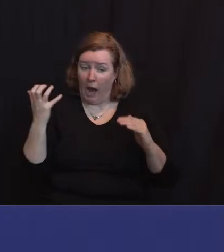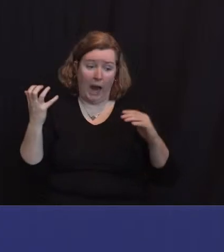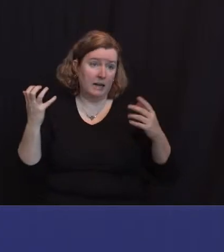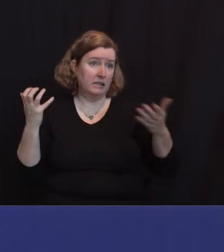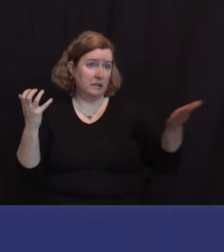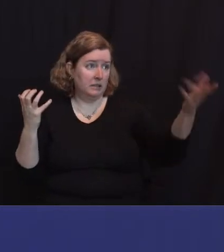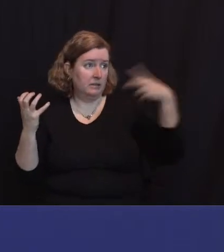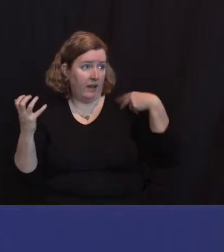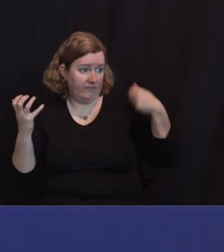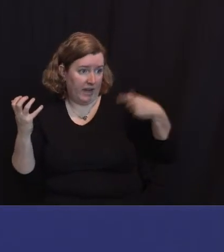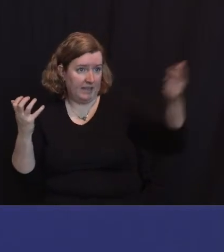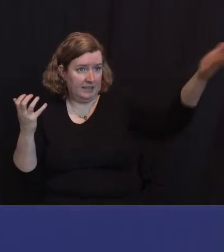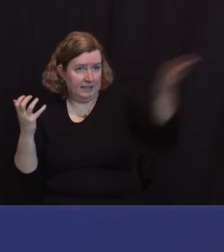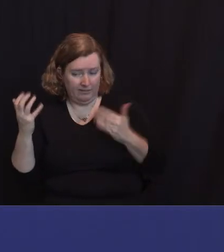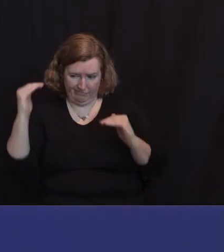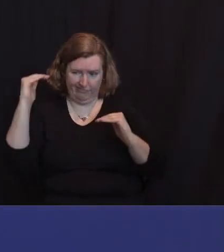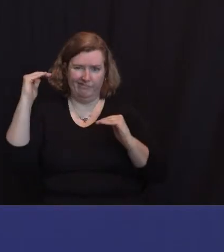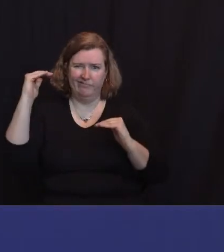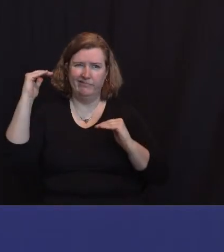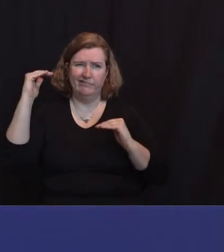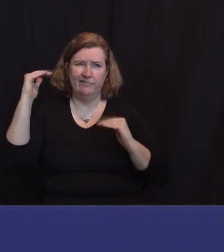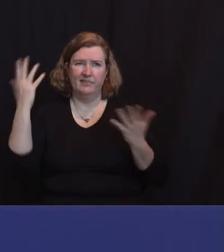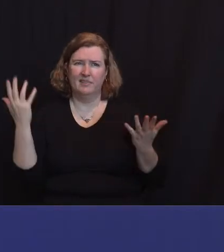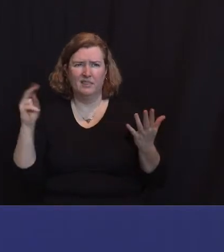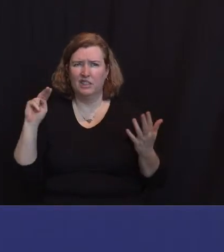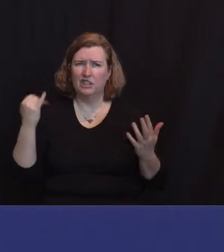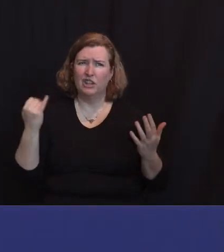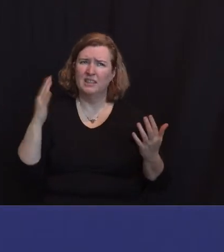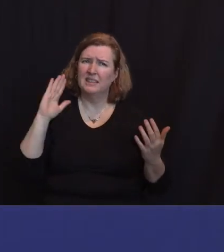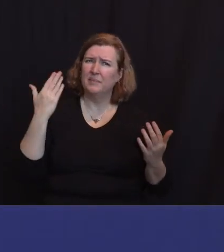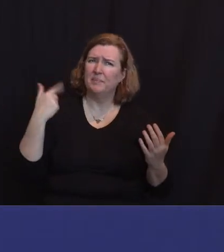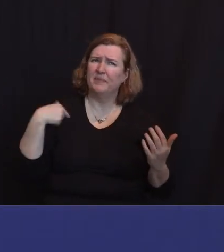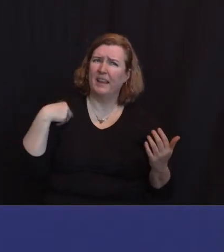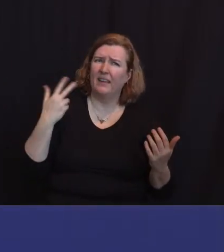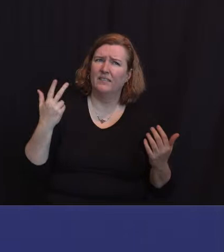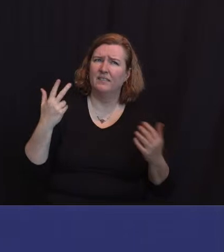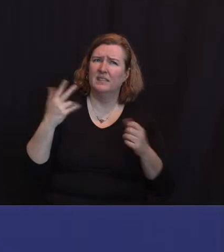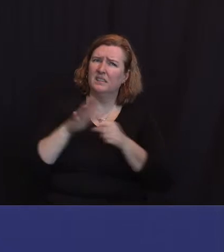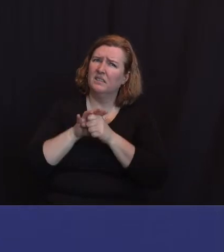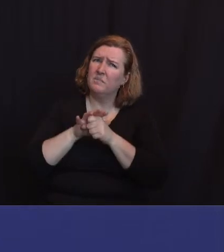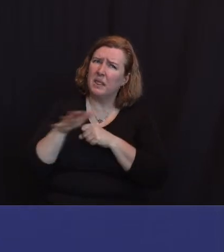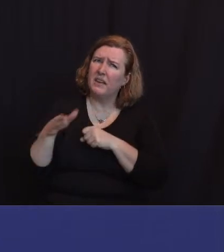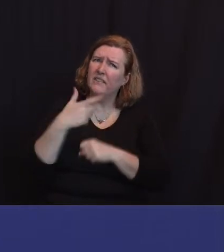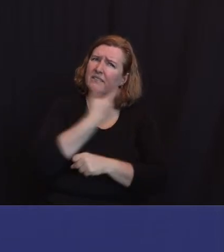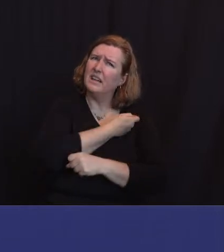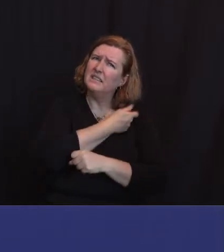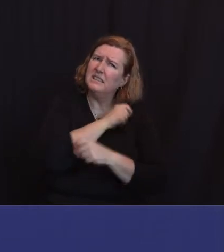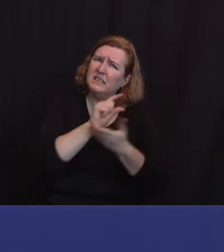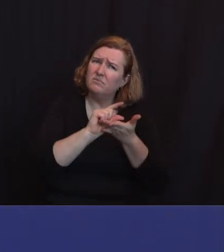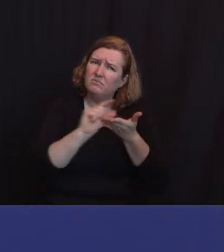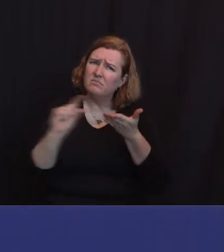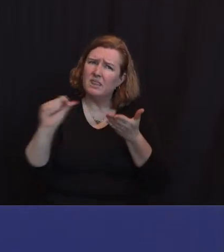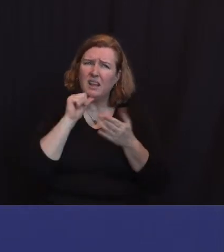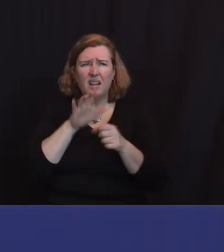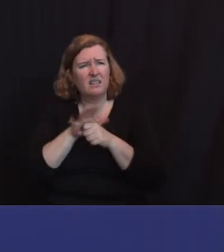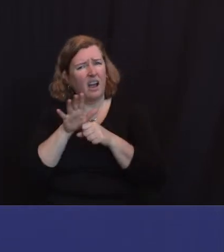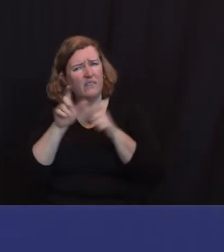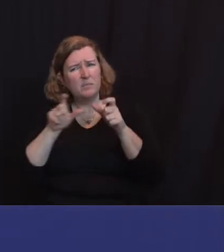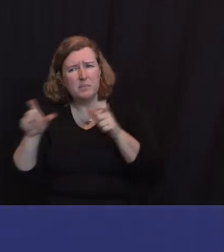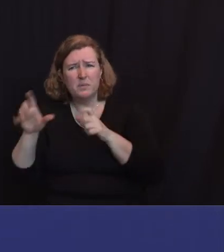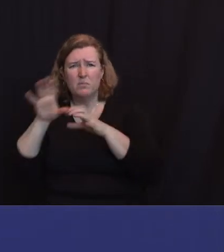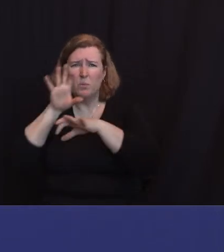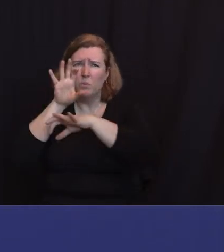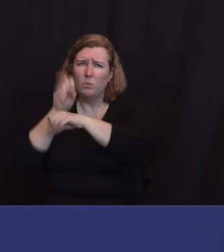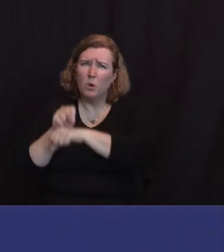there's the 2 megasites in South Jersey have a much larger supply than it looks like the demand is there. What about that shifting to areas